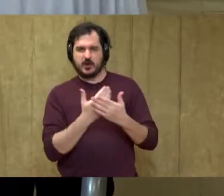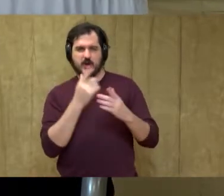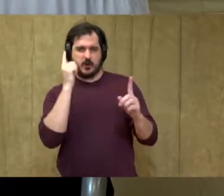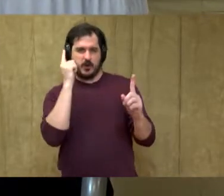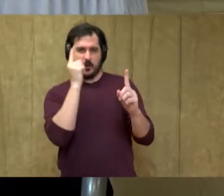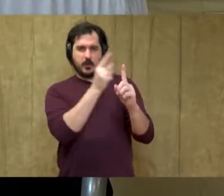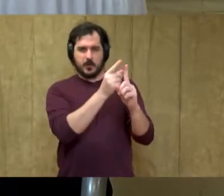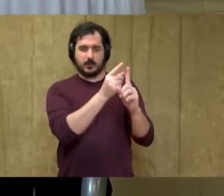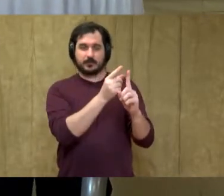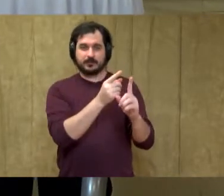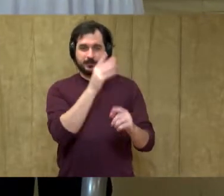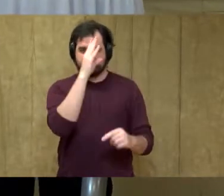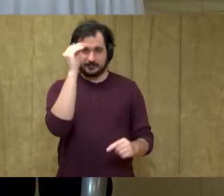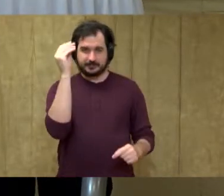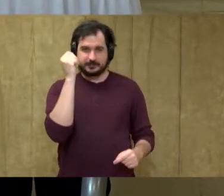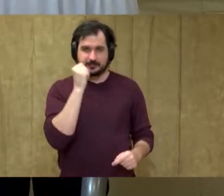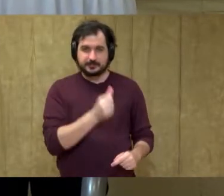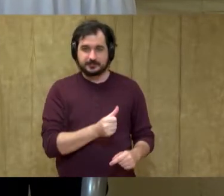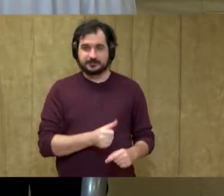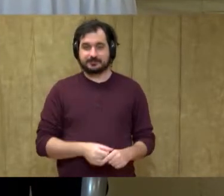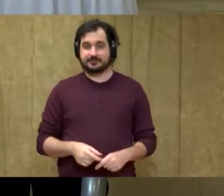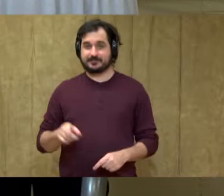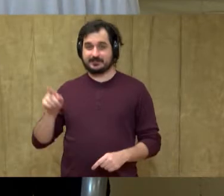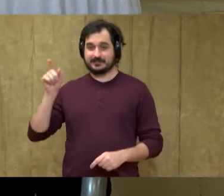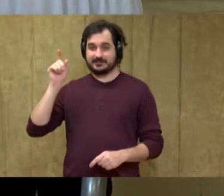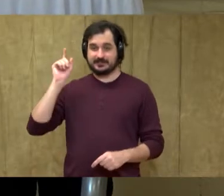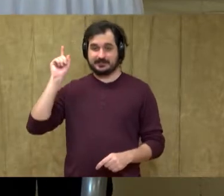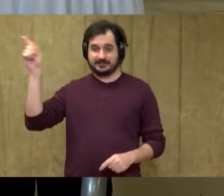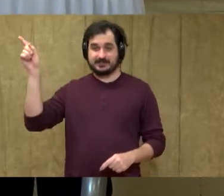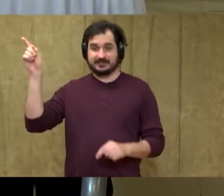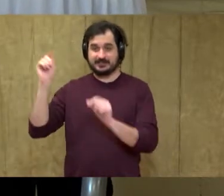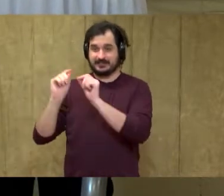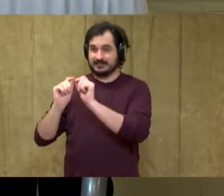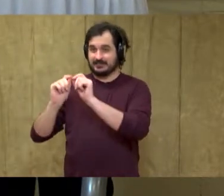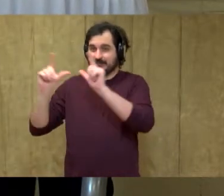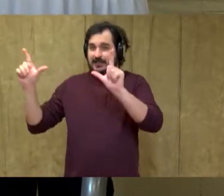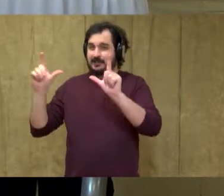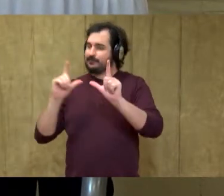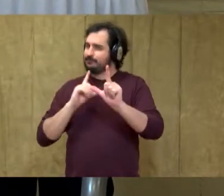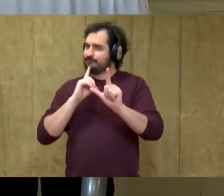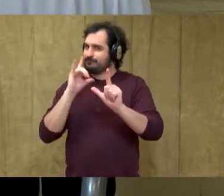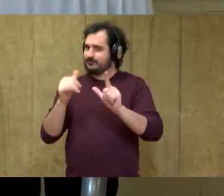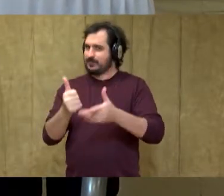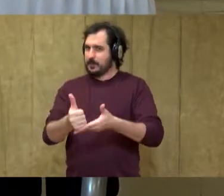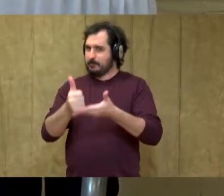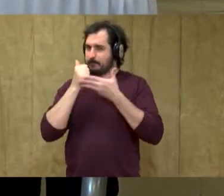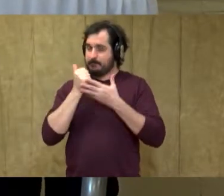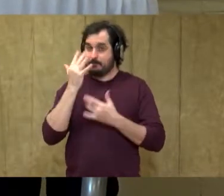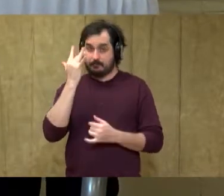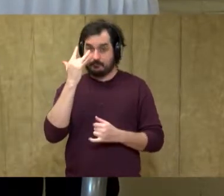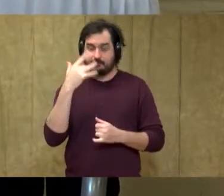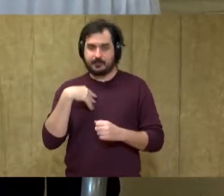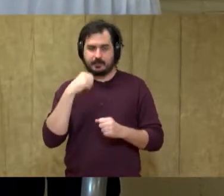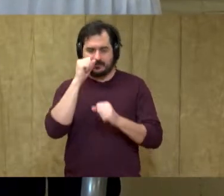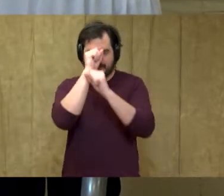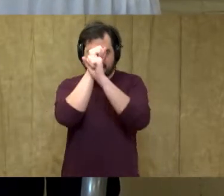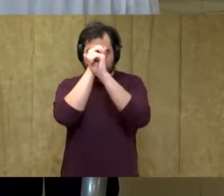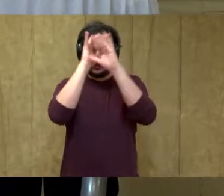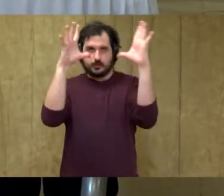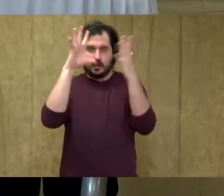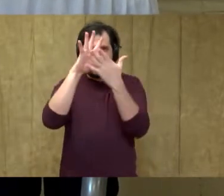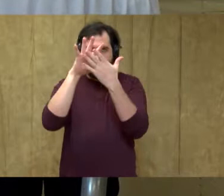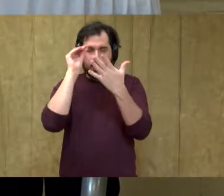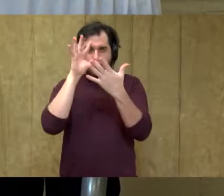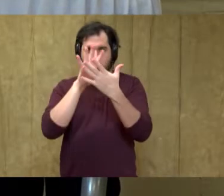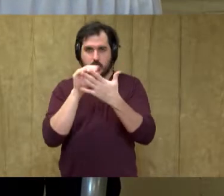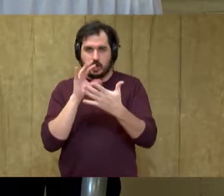is really the slide that I feel like, as a visual learner, really helps me remember what I'm supposed to do